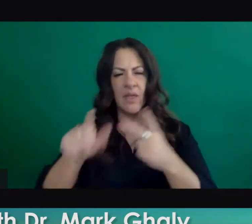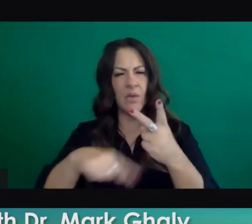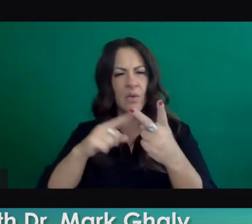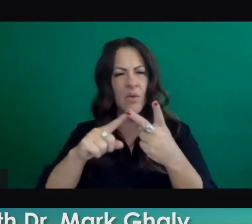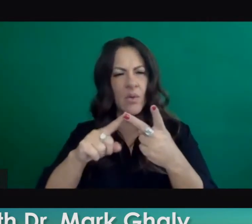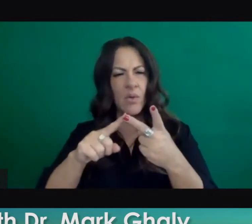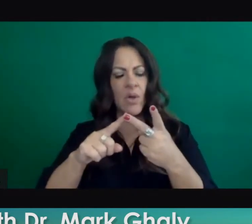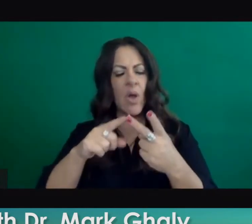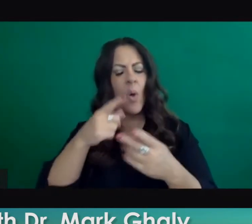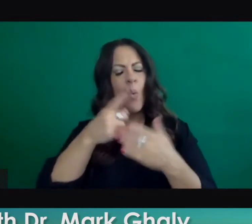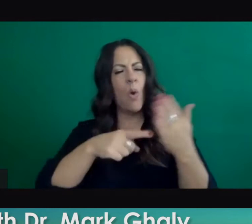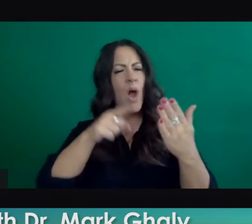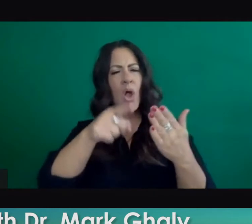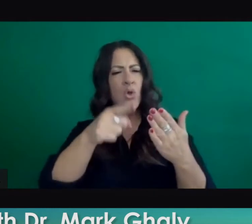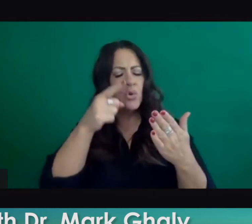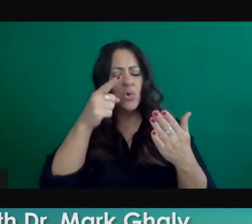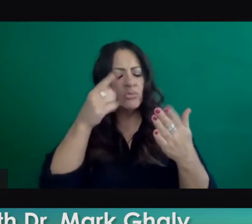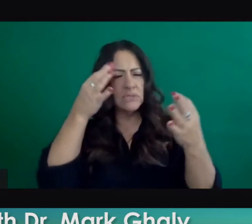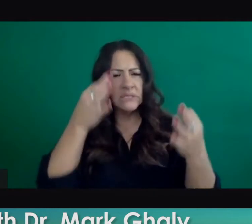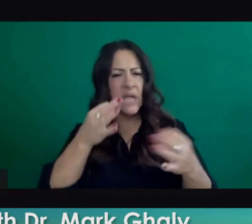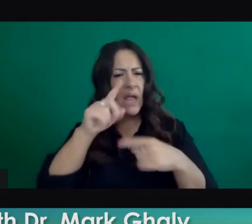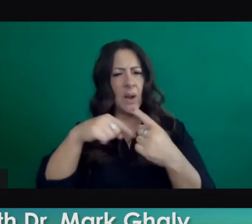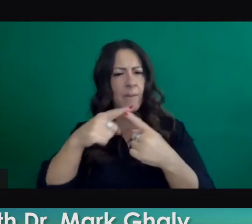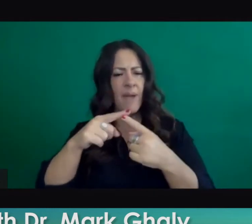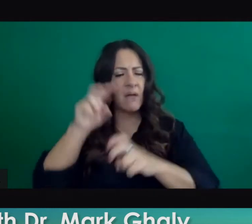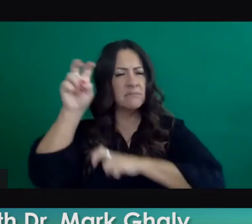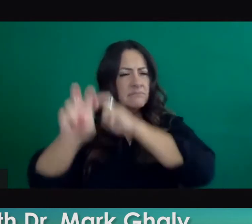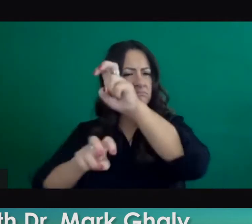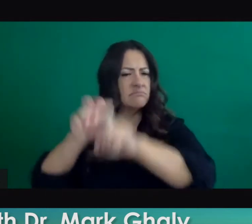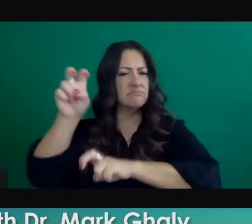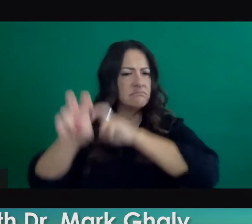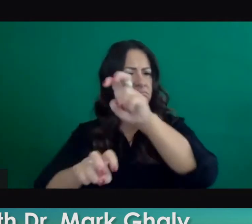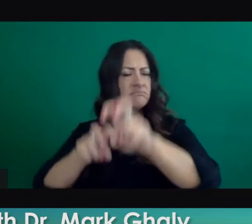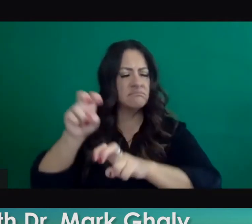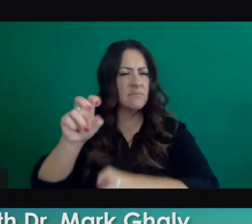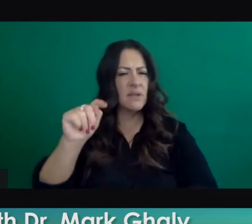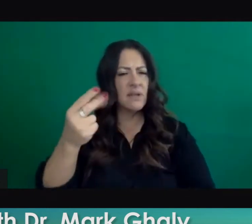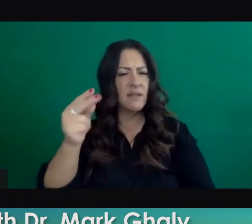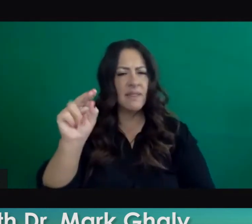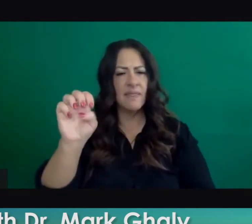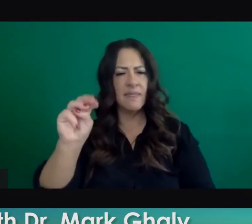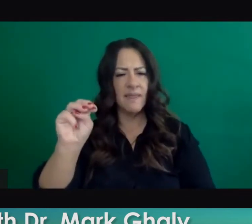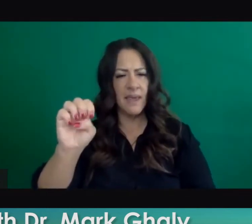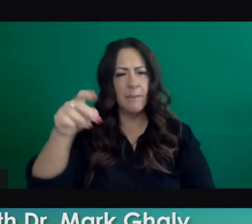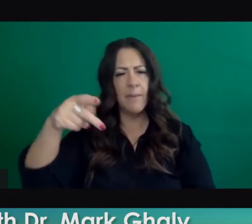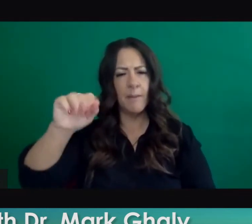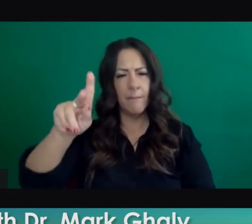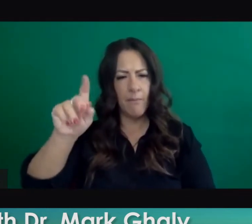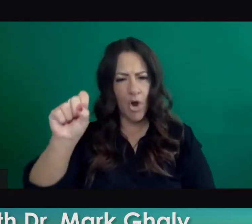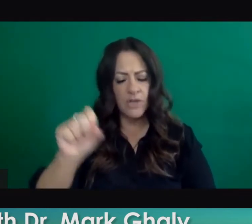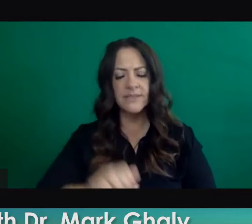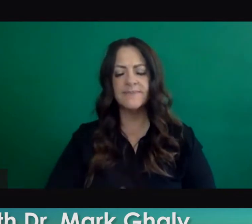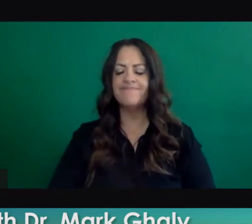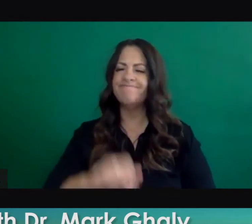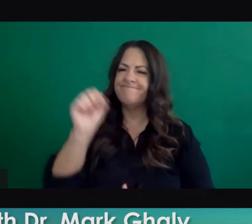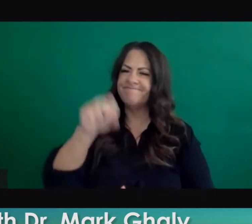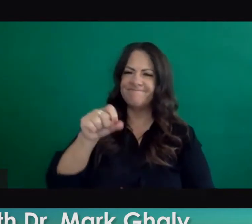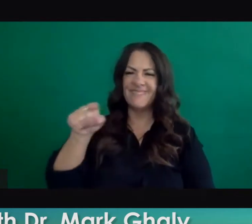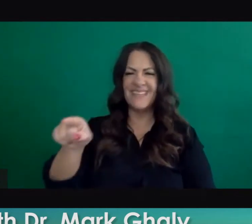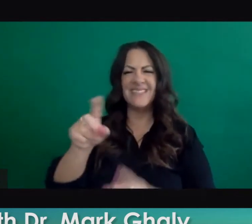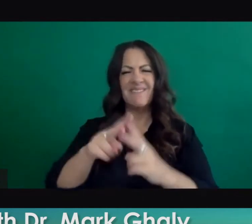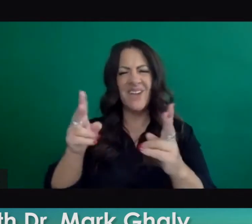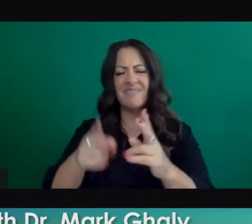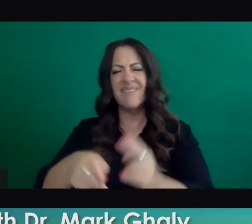park reopening guidelines? Thanks. Yeah, thank you for the question. And theme parks continues to be a high priority for